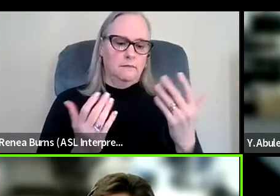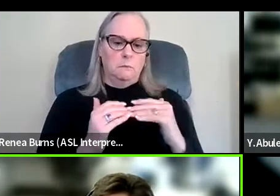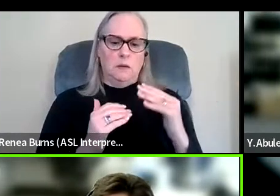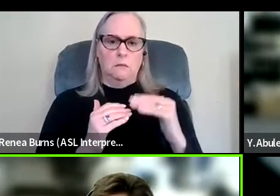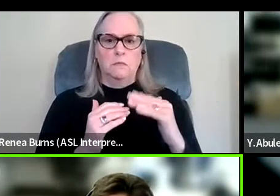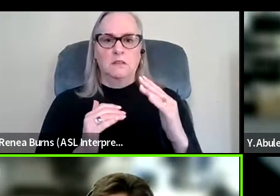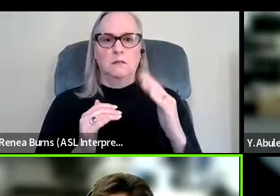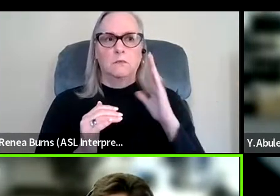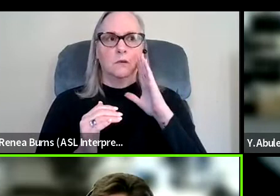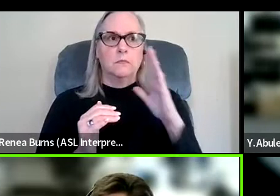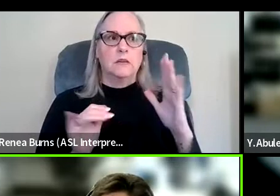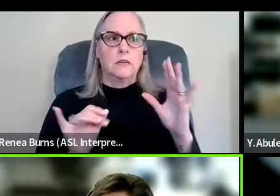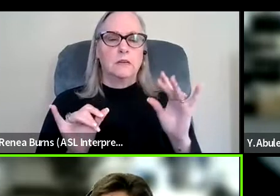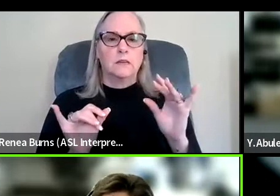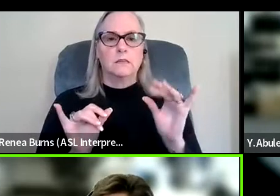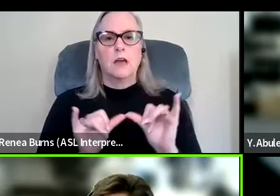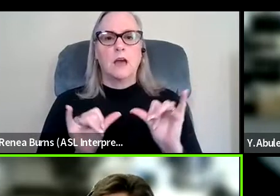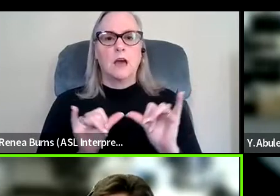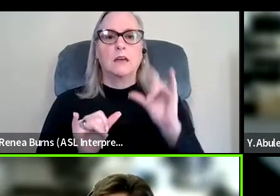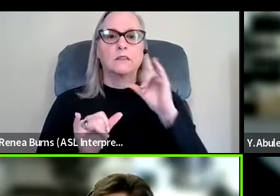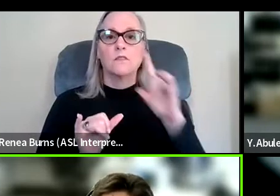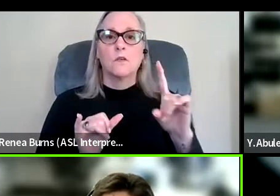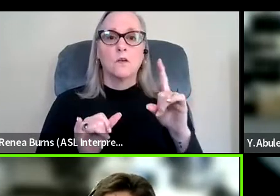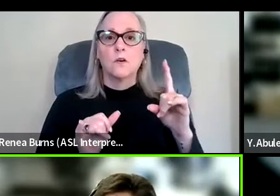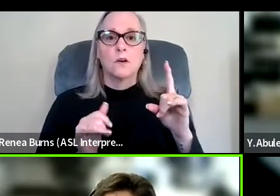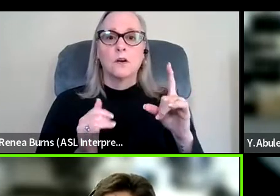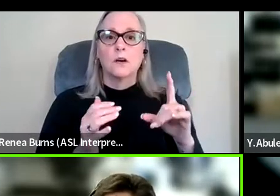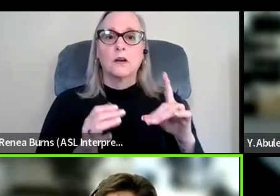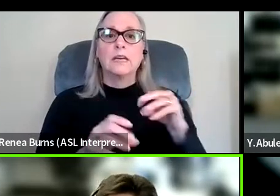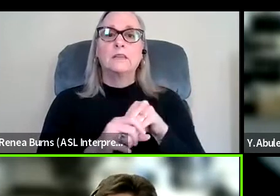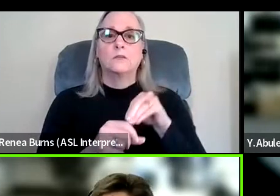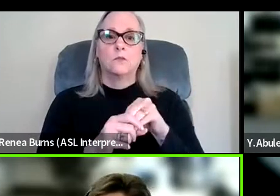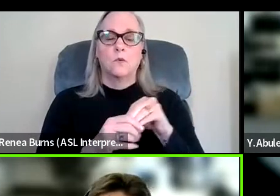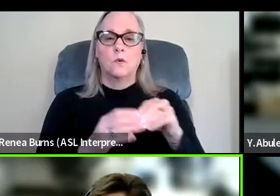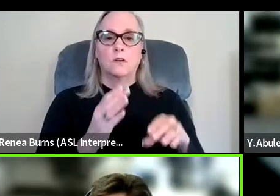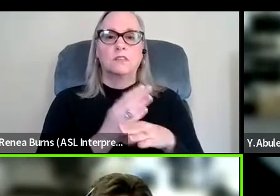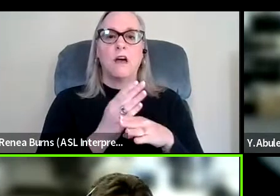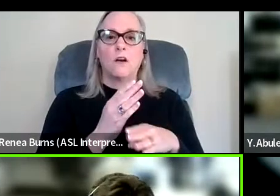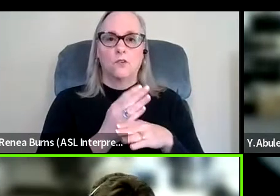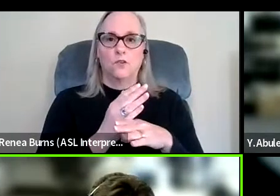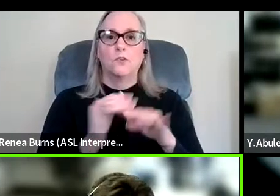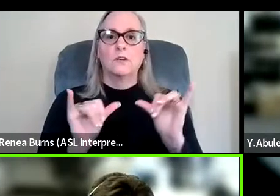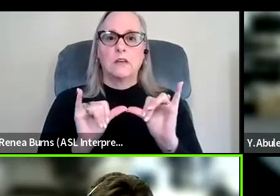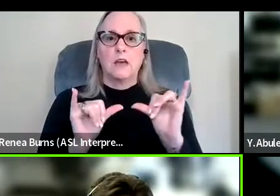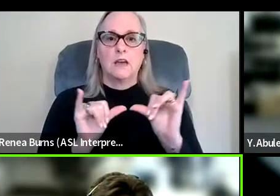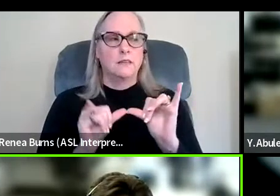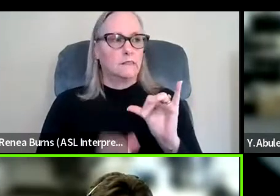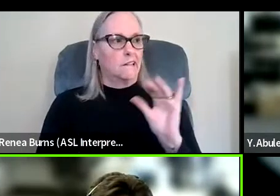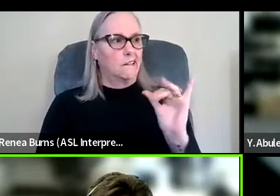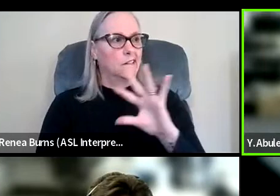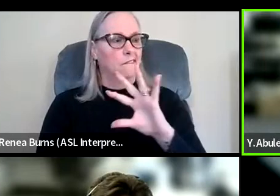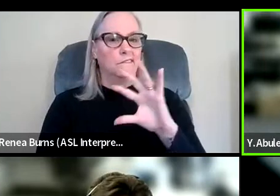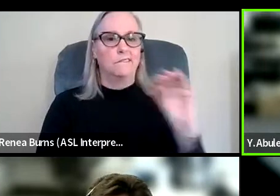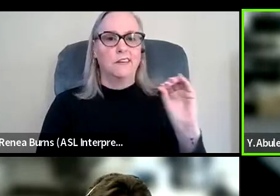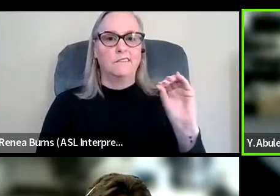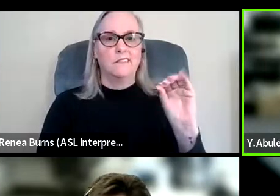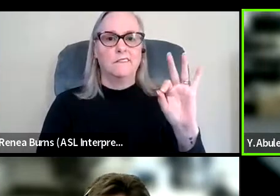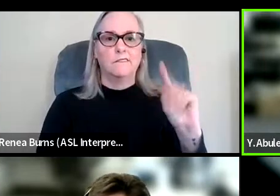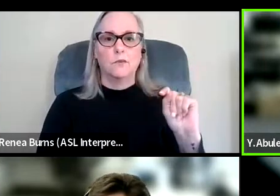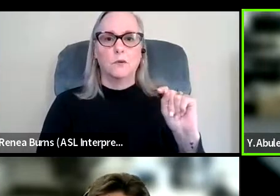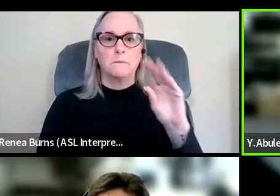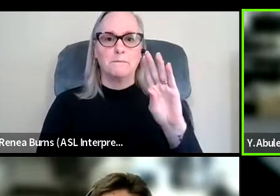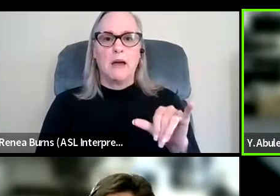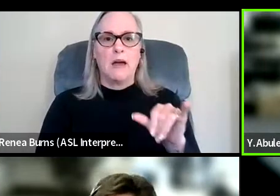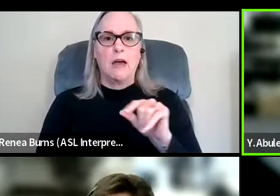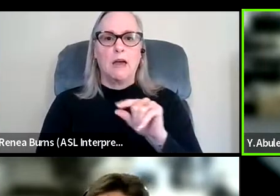for a soccer, indoor soccer size, right? 50 foot by, what is it, Young? 110.